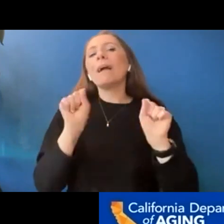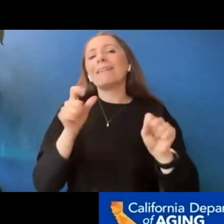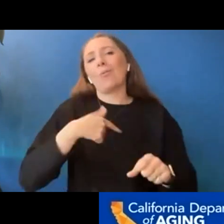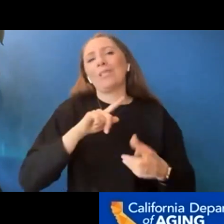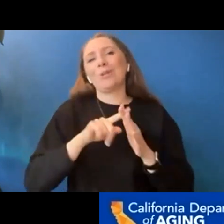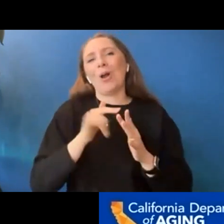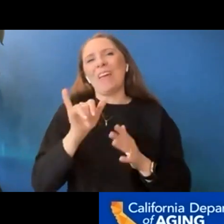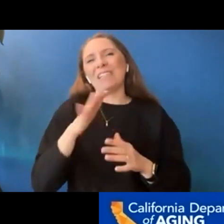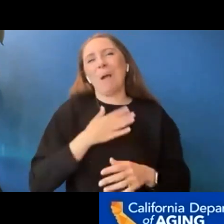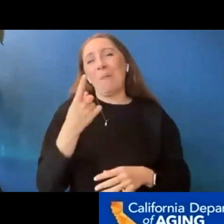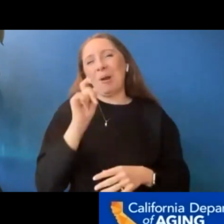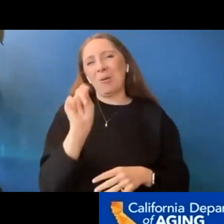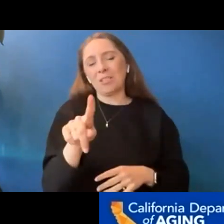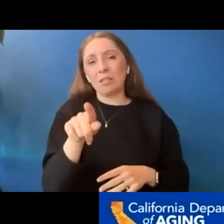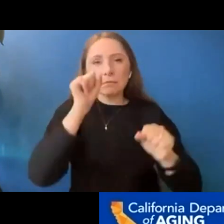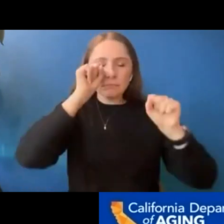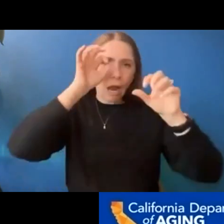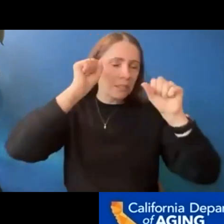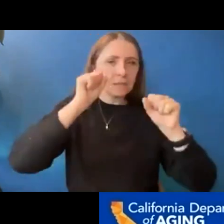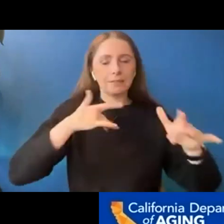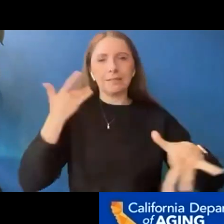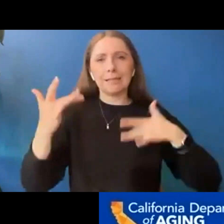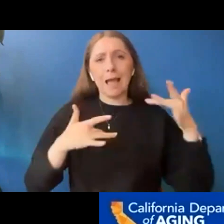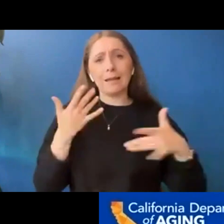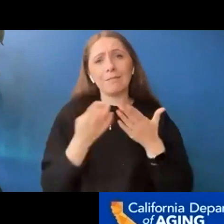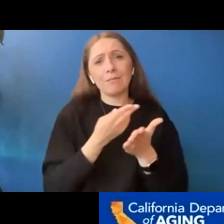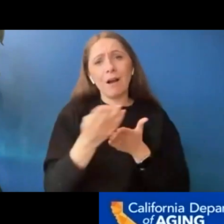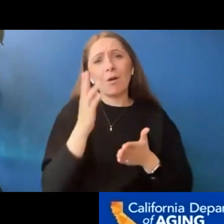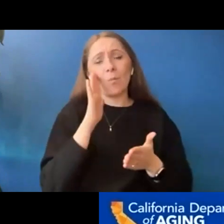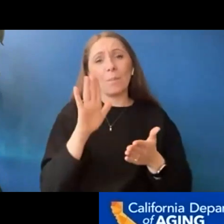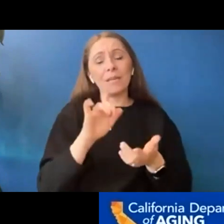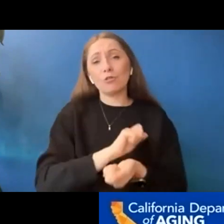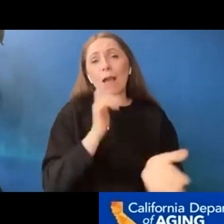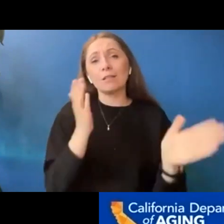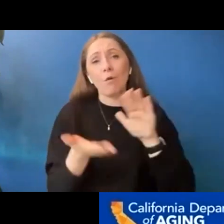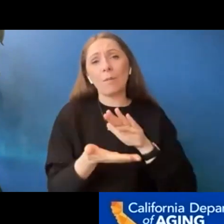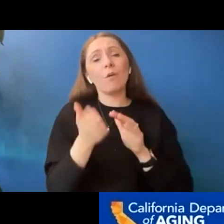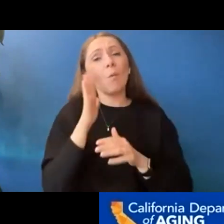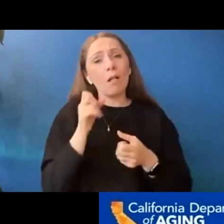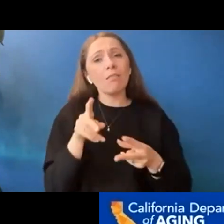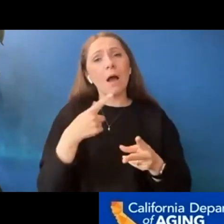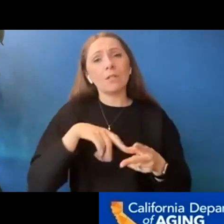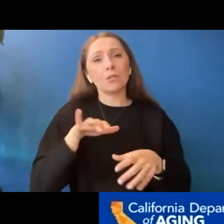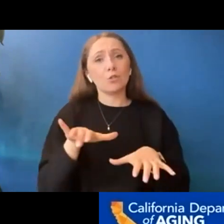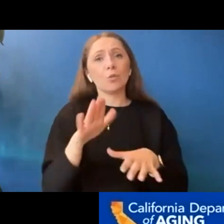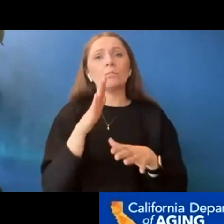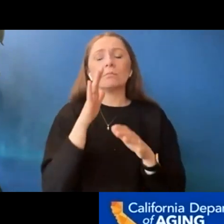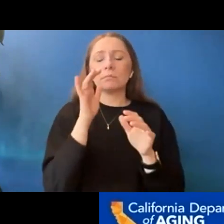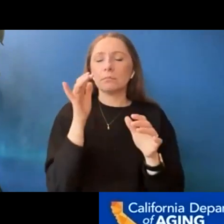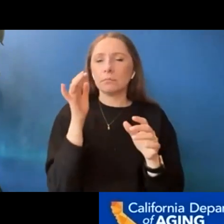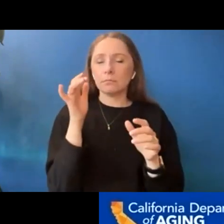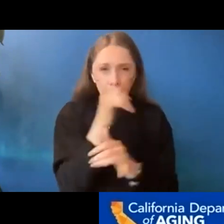is amazing, exciting, and will be transformative. It'll let us do really good research. So thank